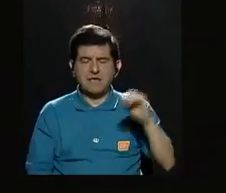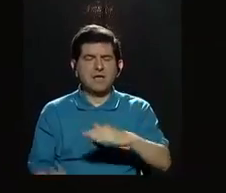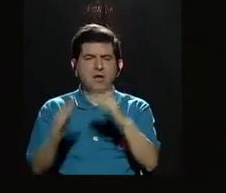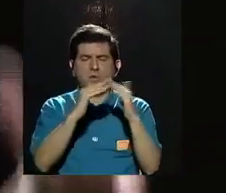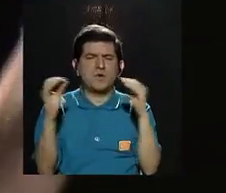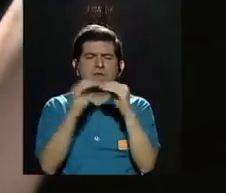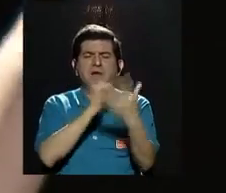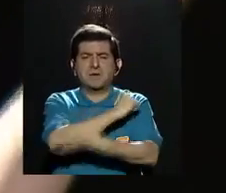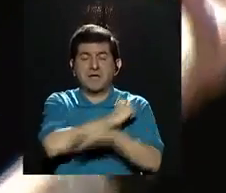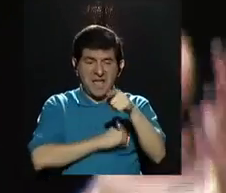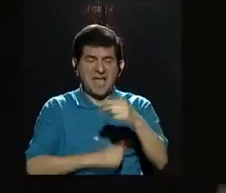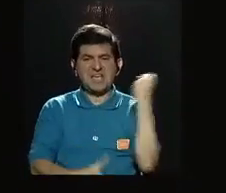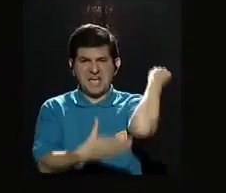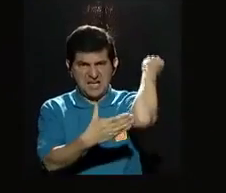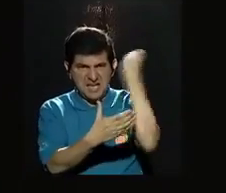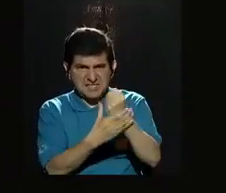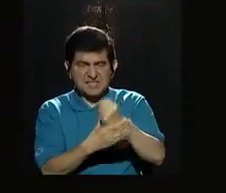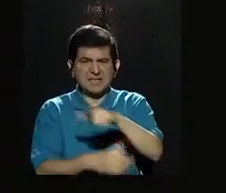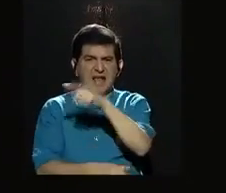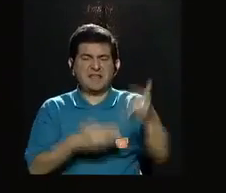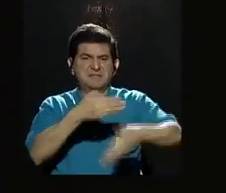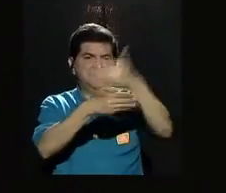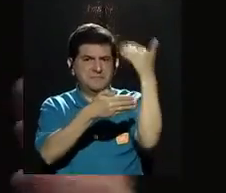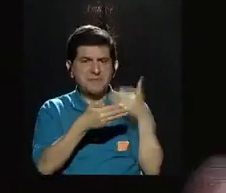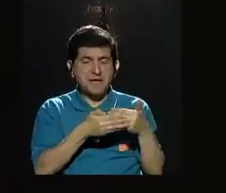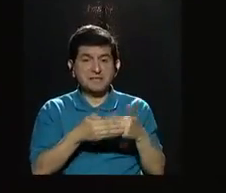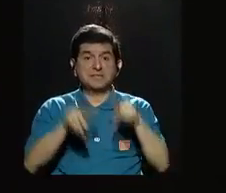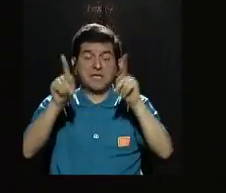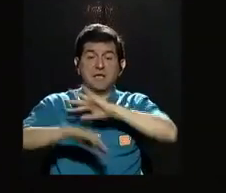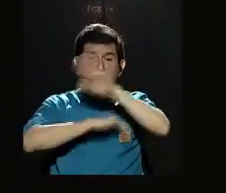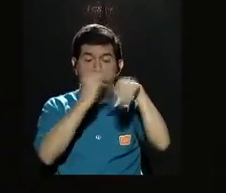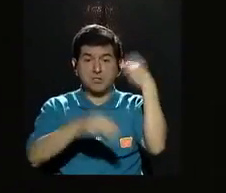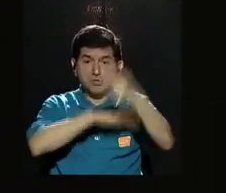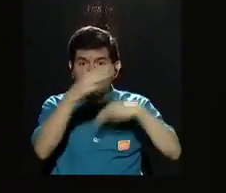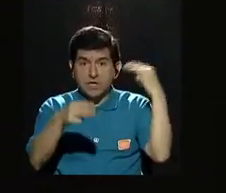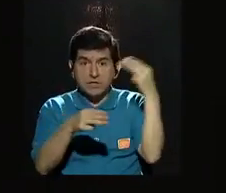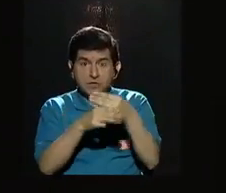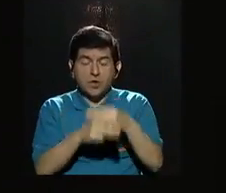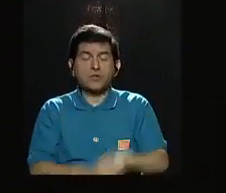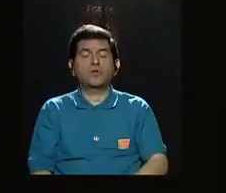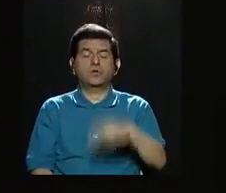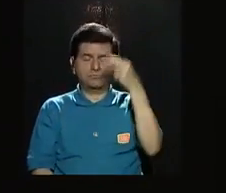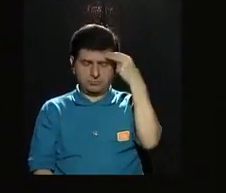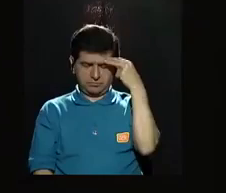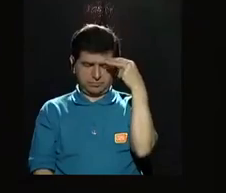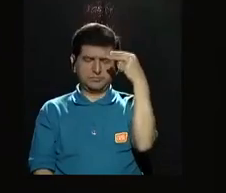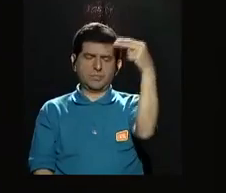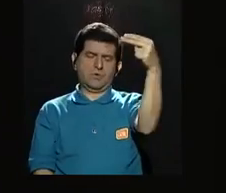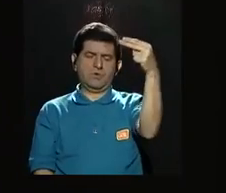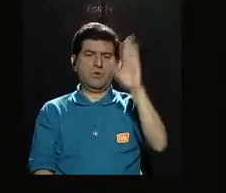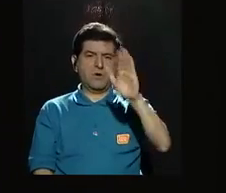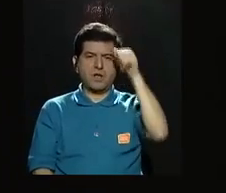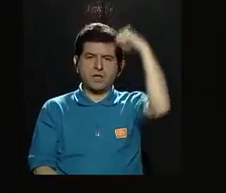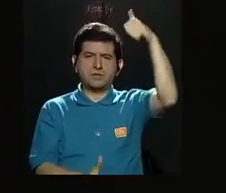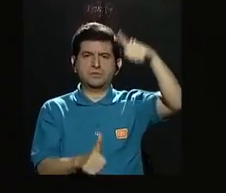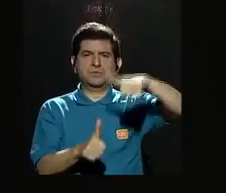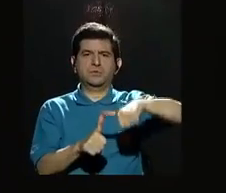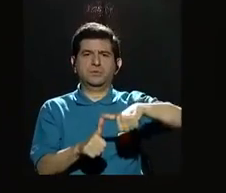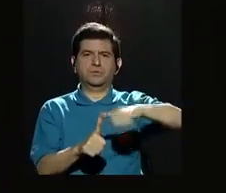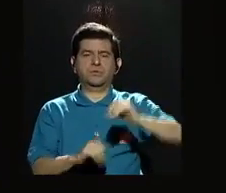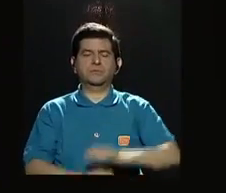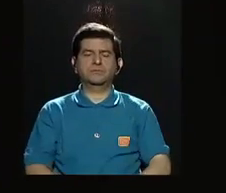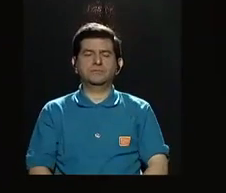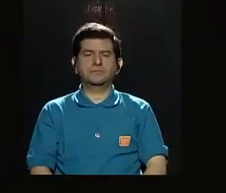last month, and people around the world are paying tribute to her. After the coup